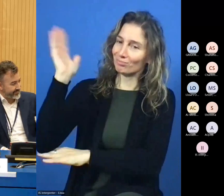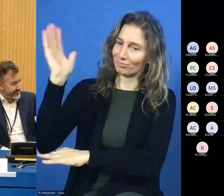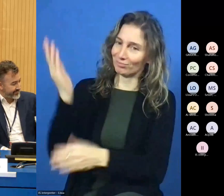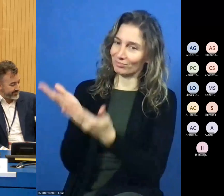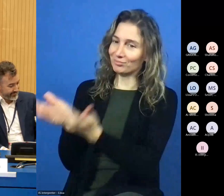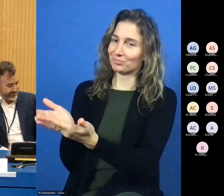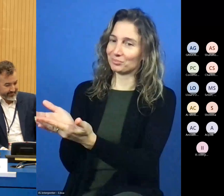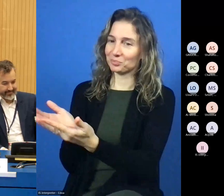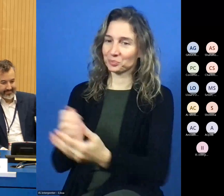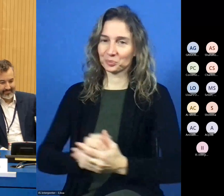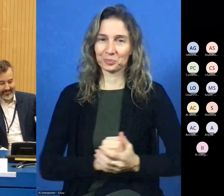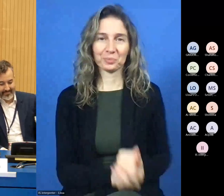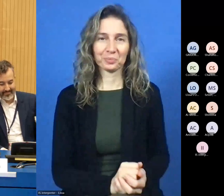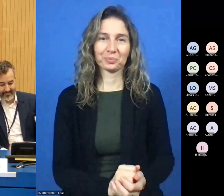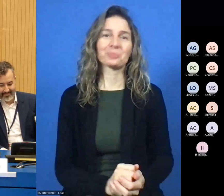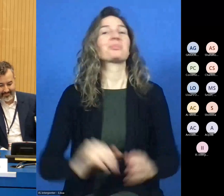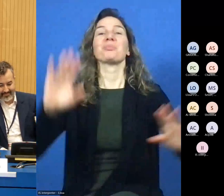Hello, everyone.